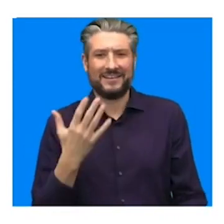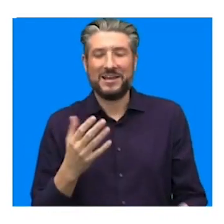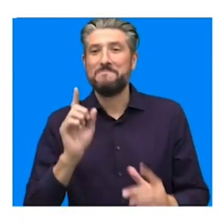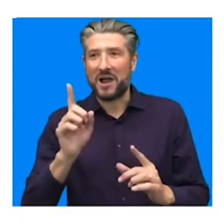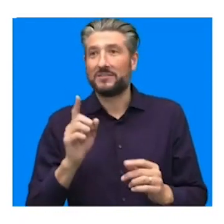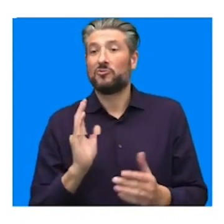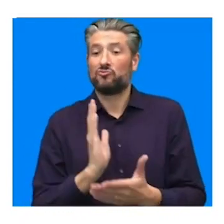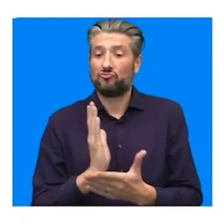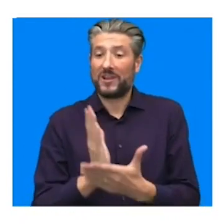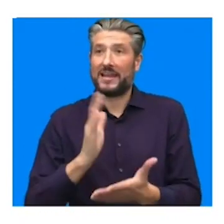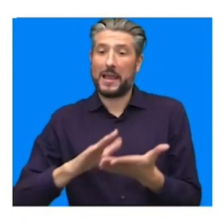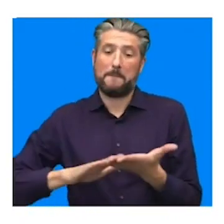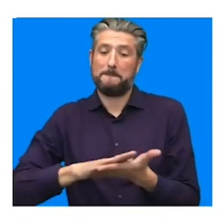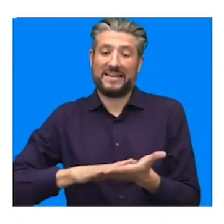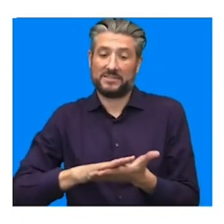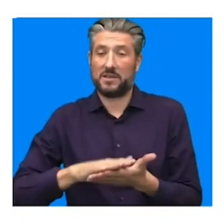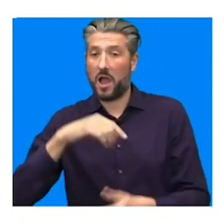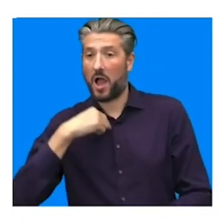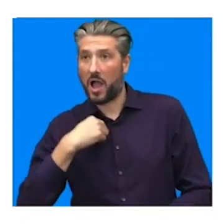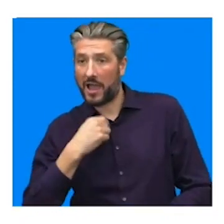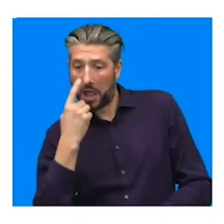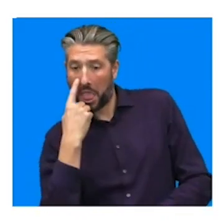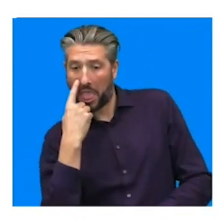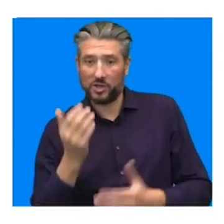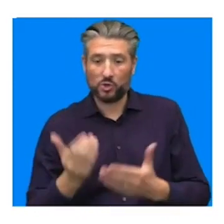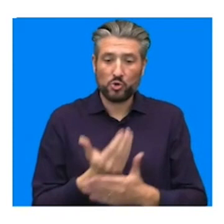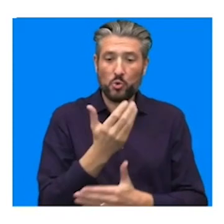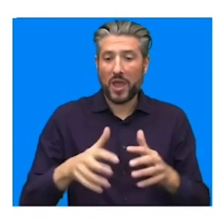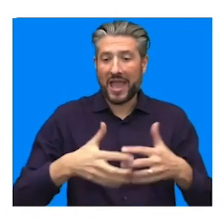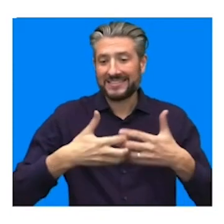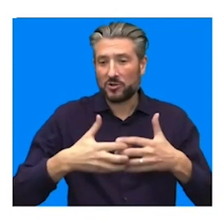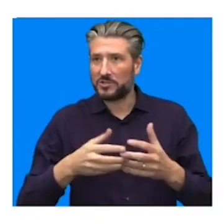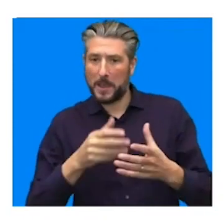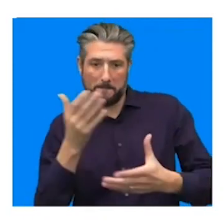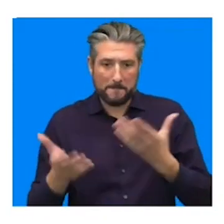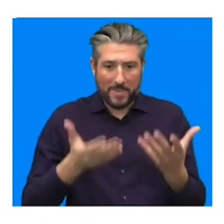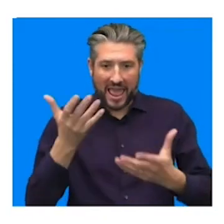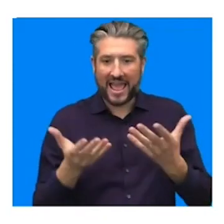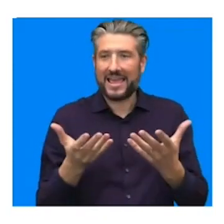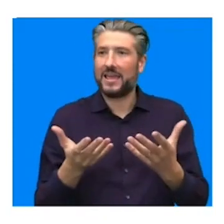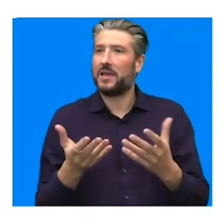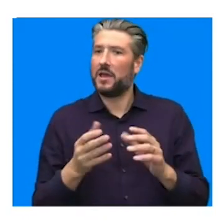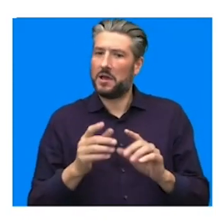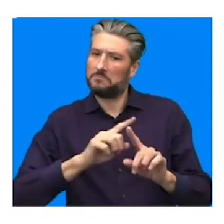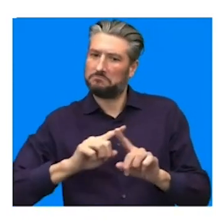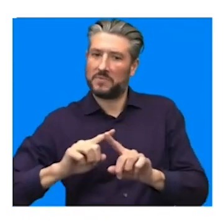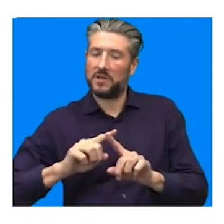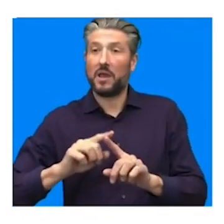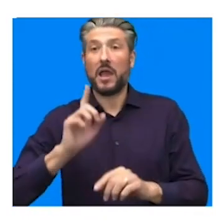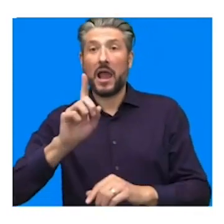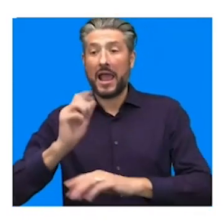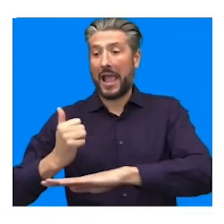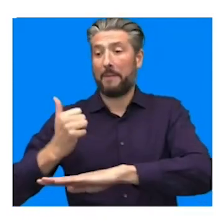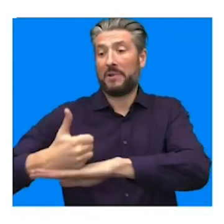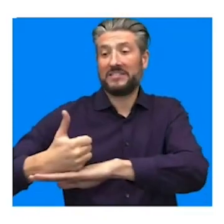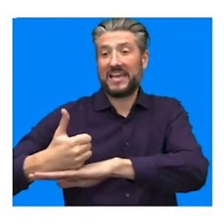to play with new technology, building blocks, and then the implementation part is actually to try and realize